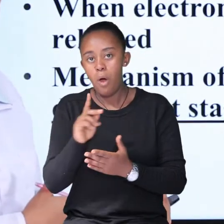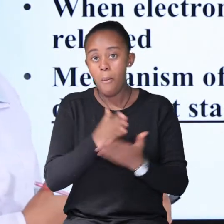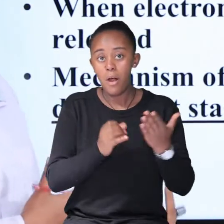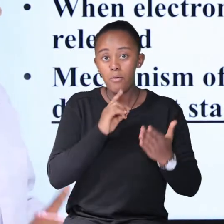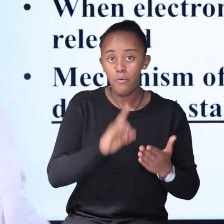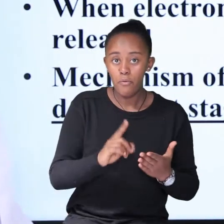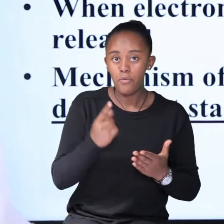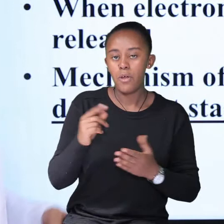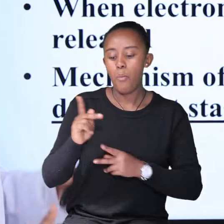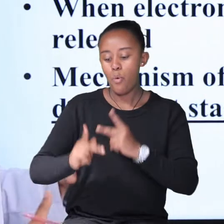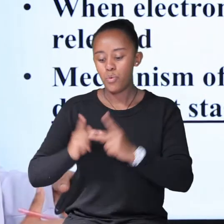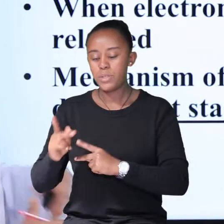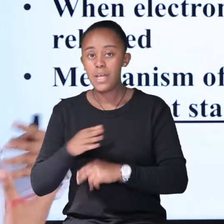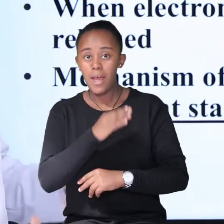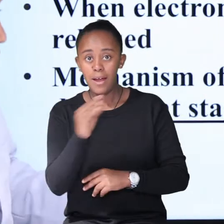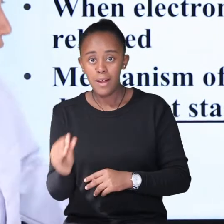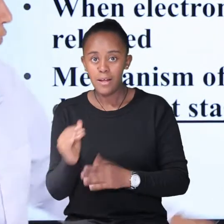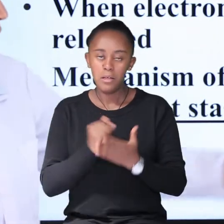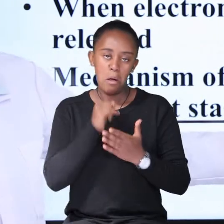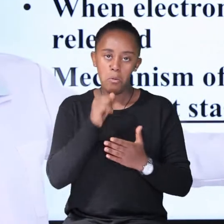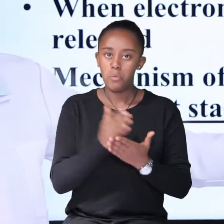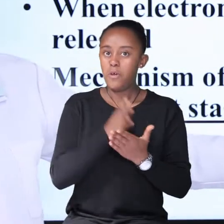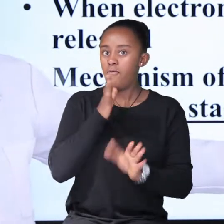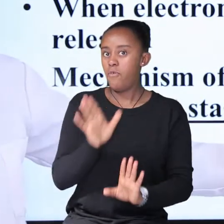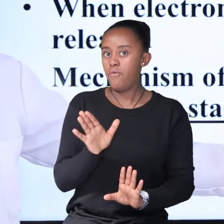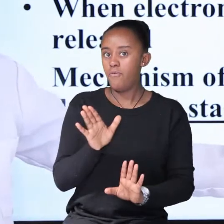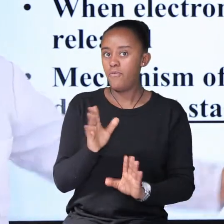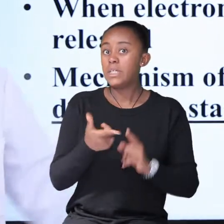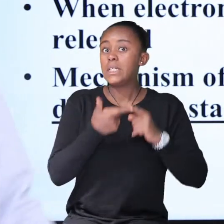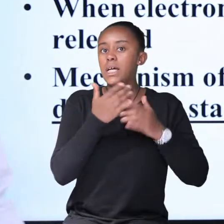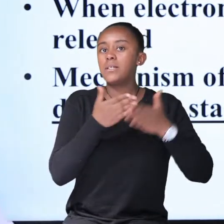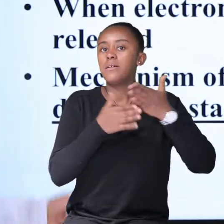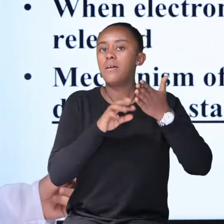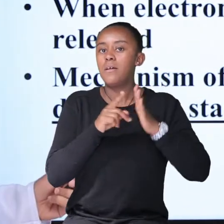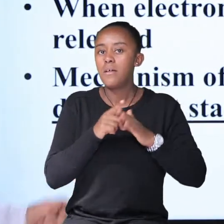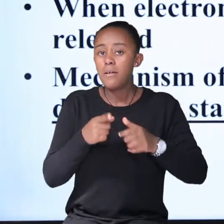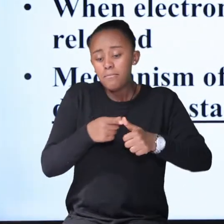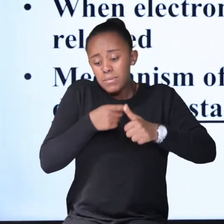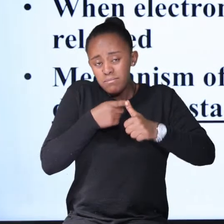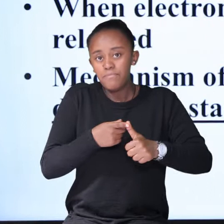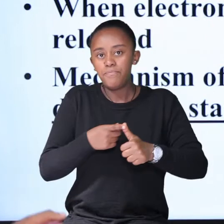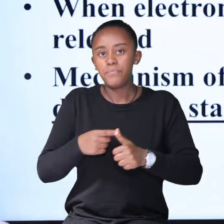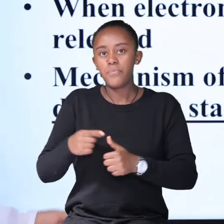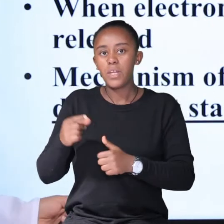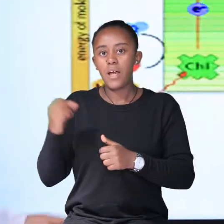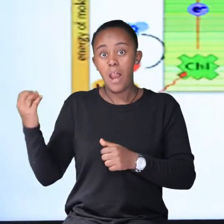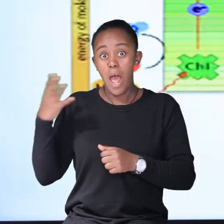of the process, and it cannot involve on the second stage. In the light dependent stage,